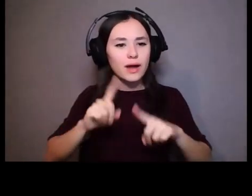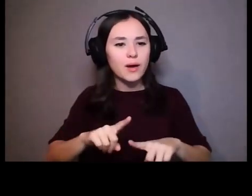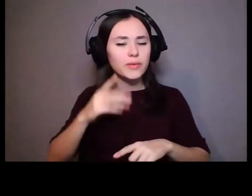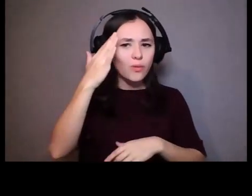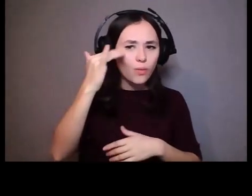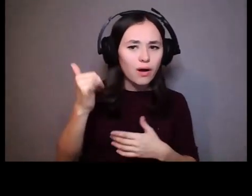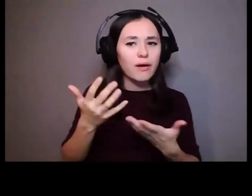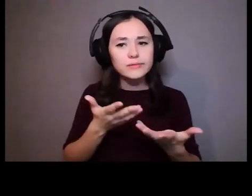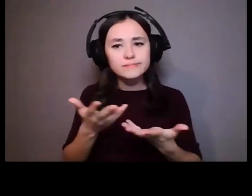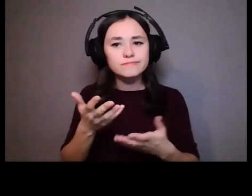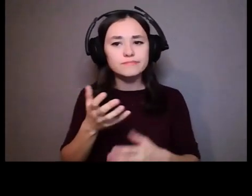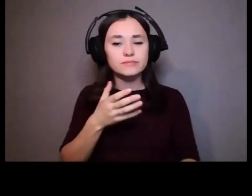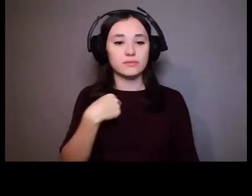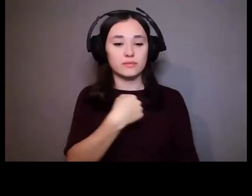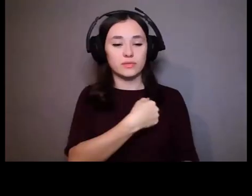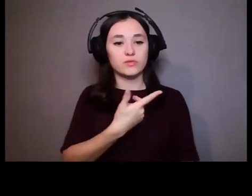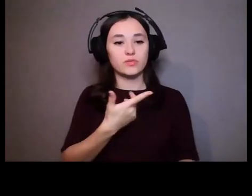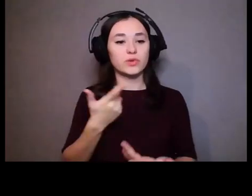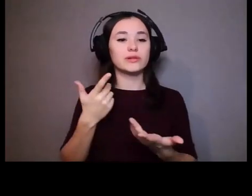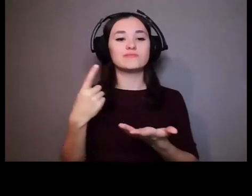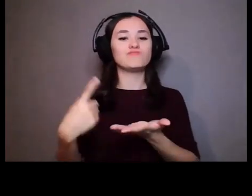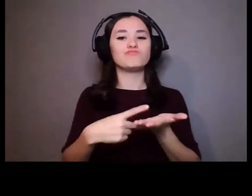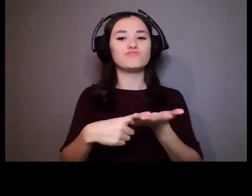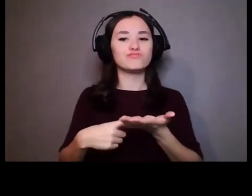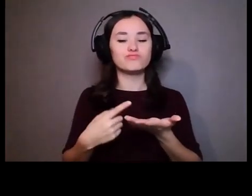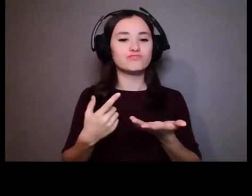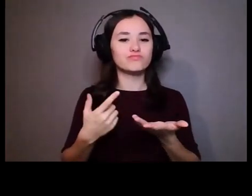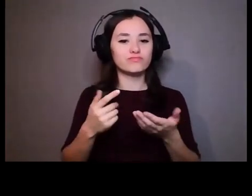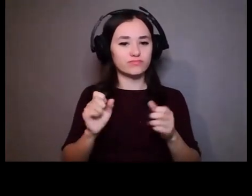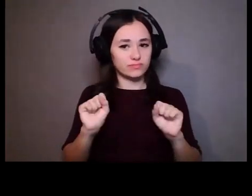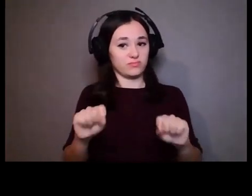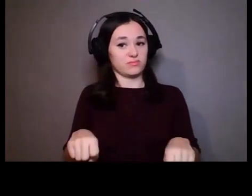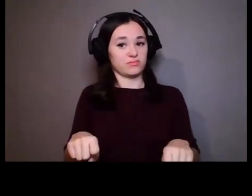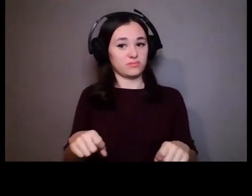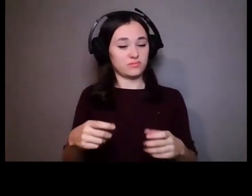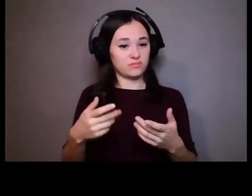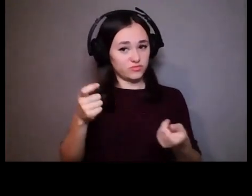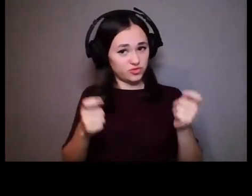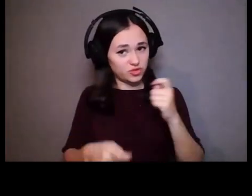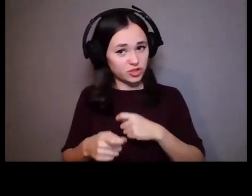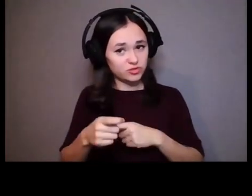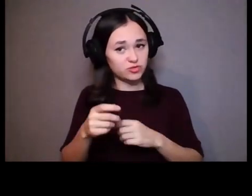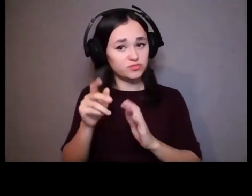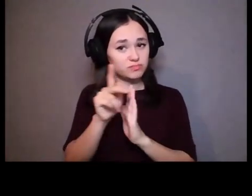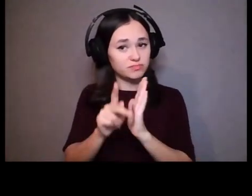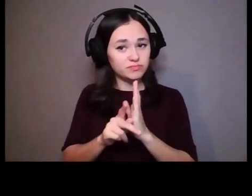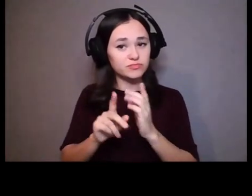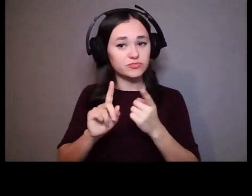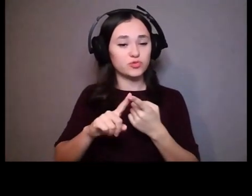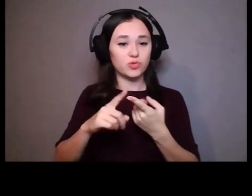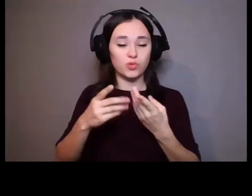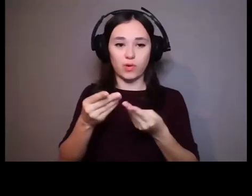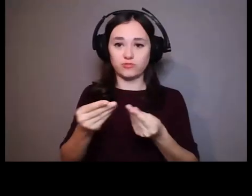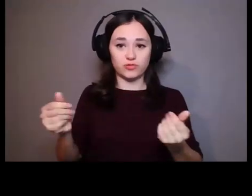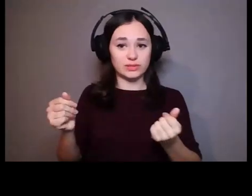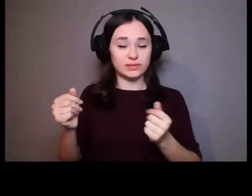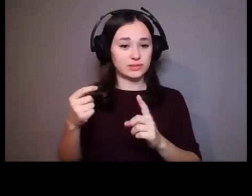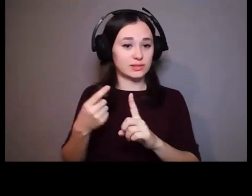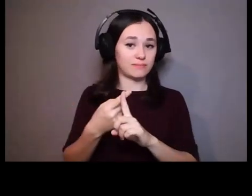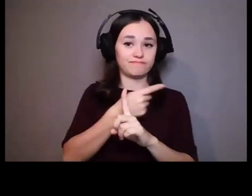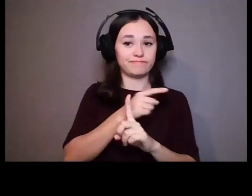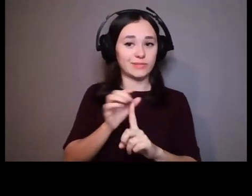look at what potential opportunities are there for policy changes that could help address outlier trends that have not yet